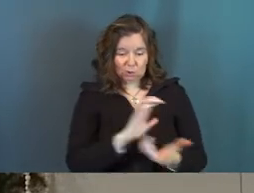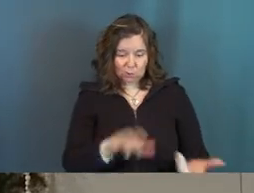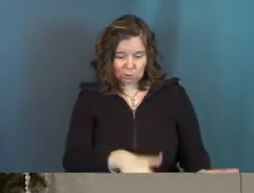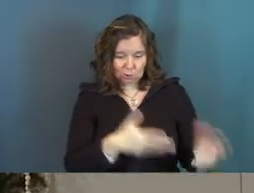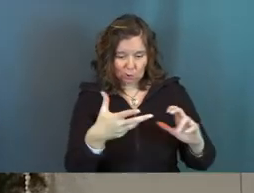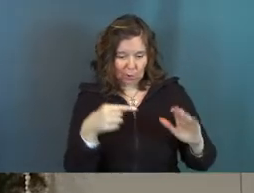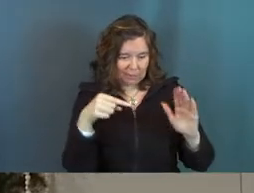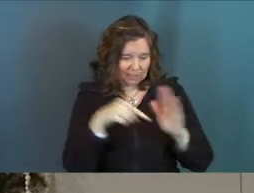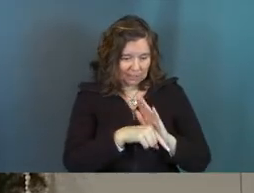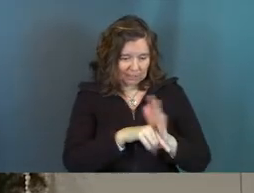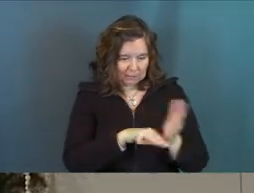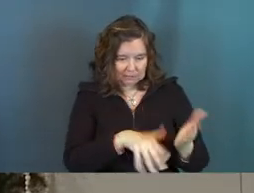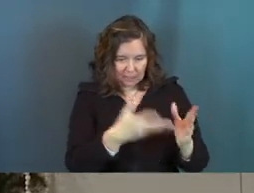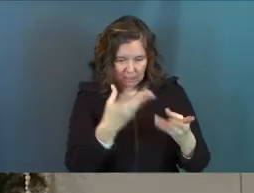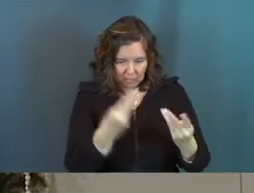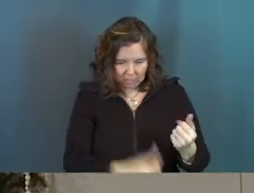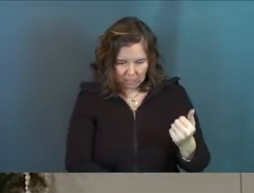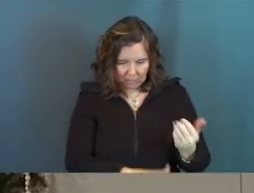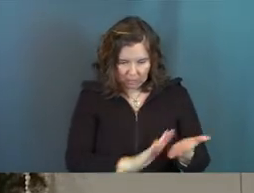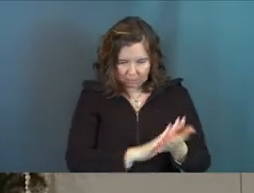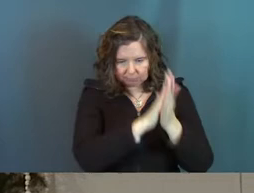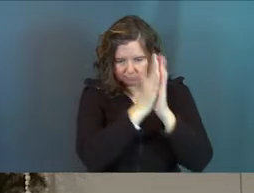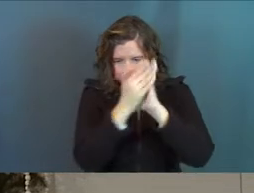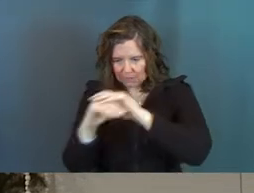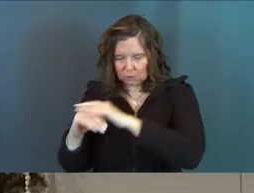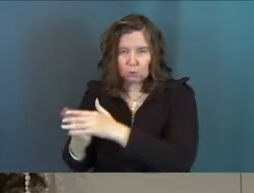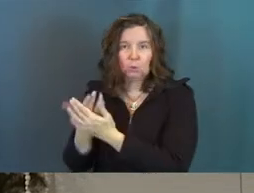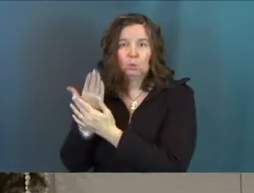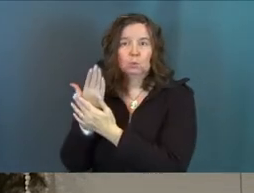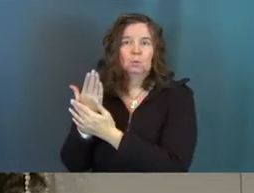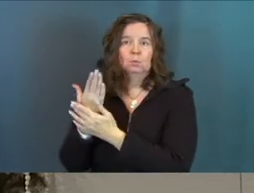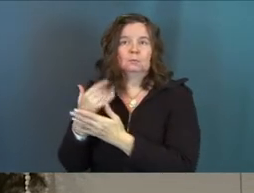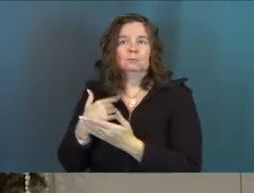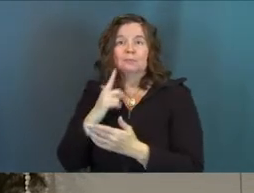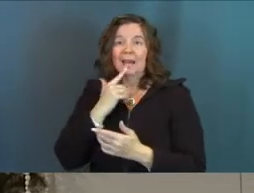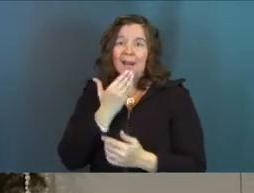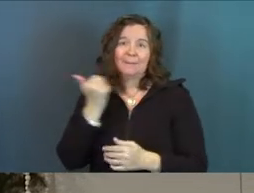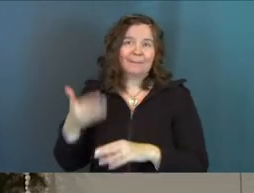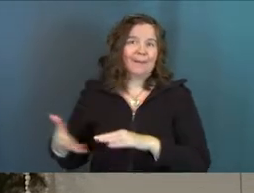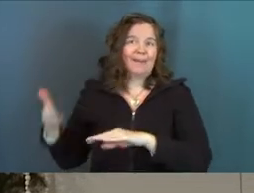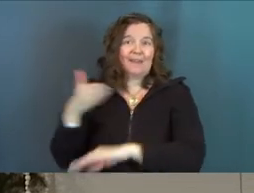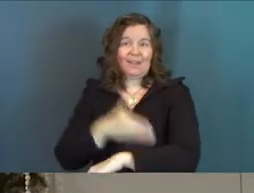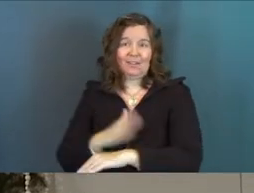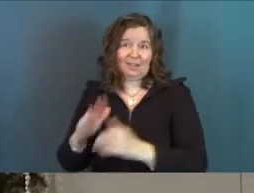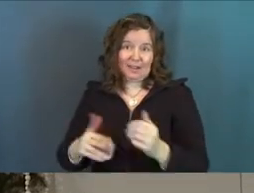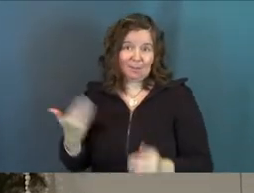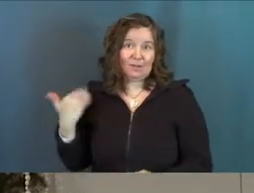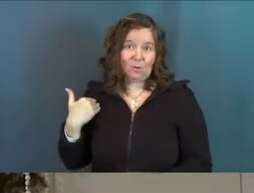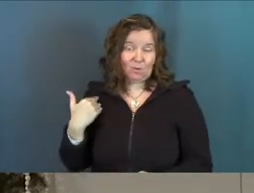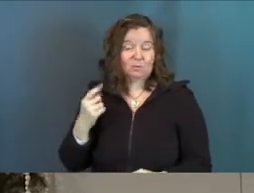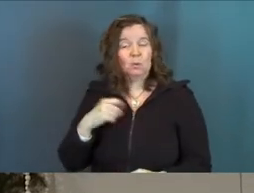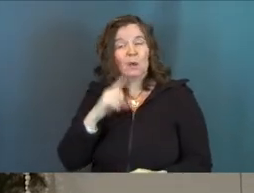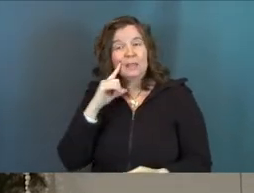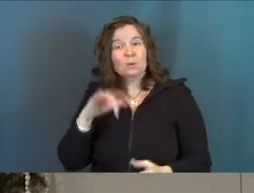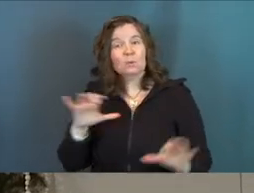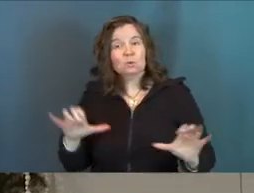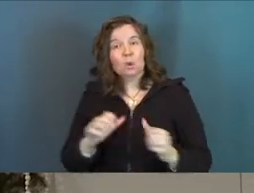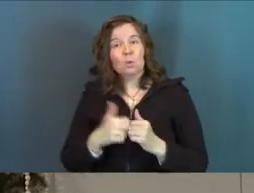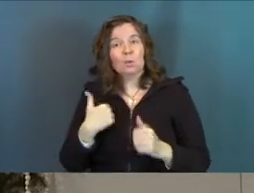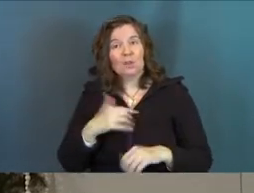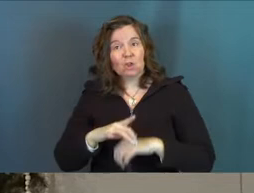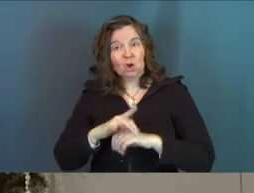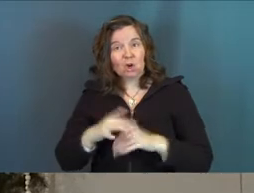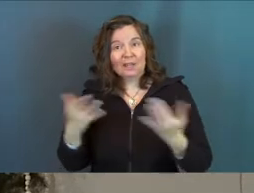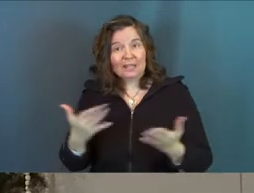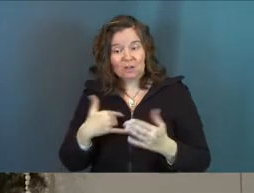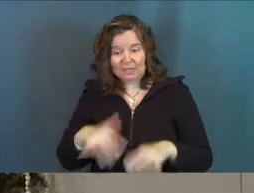destroyed or killed or put to death, and he makes it brand new. But not only does he make it brand new, he makes it better than before, amen? And we believe that that's what he's going to do with our earth